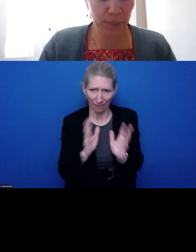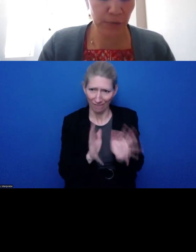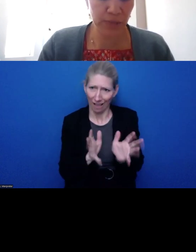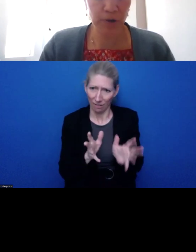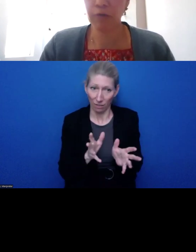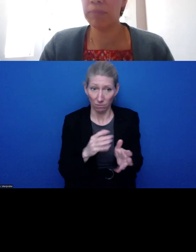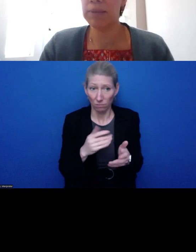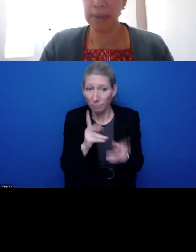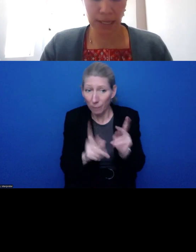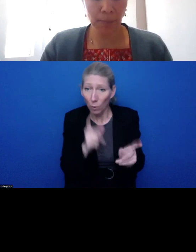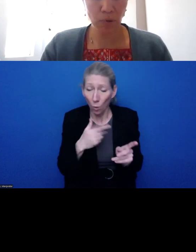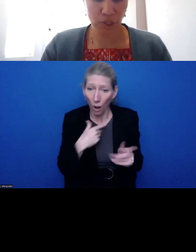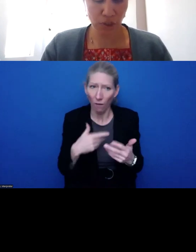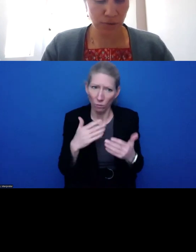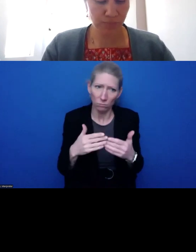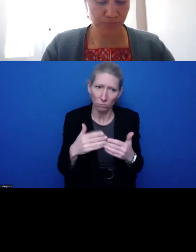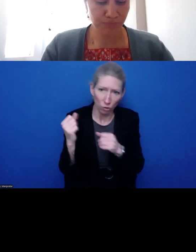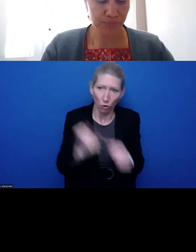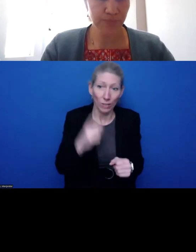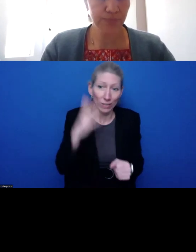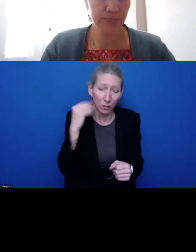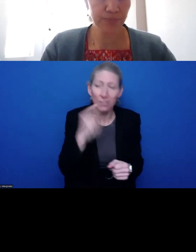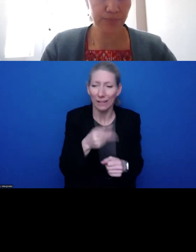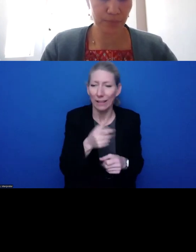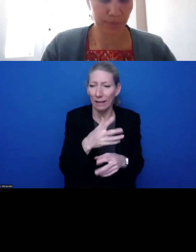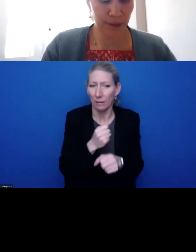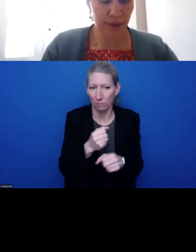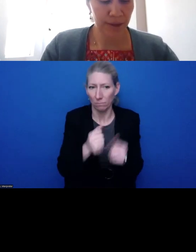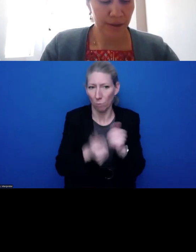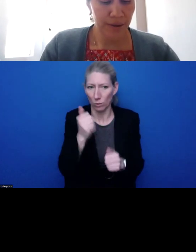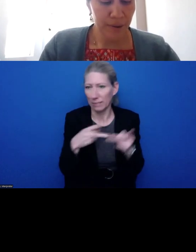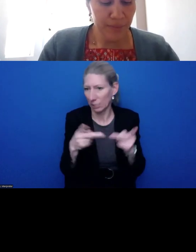considerable experience perform the main positions.